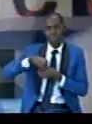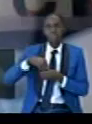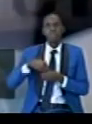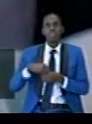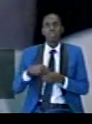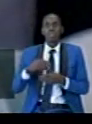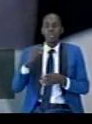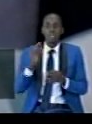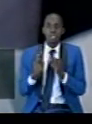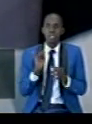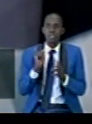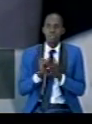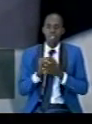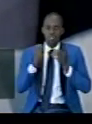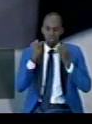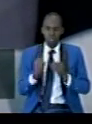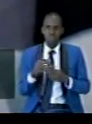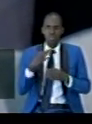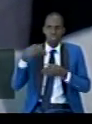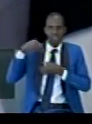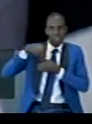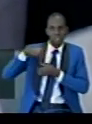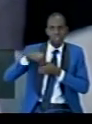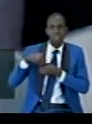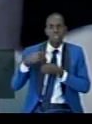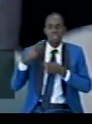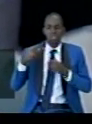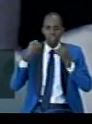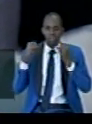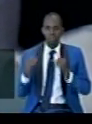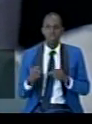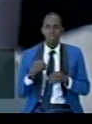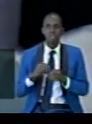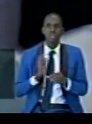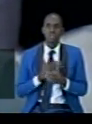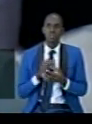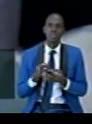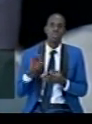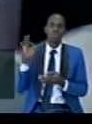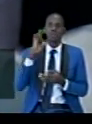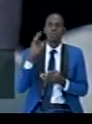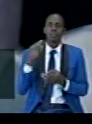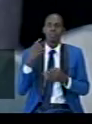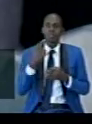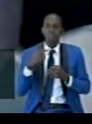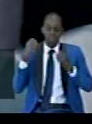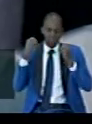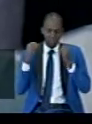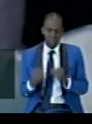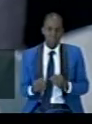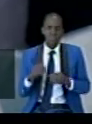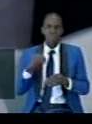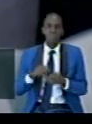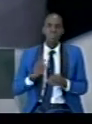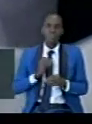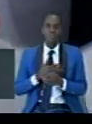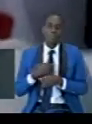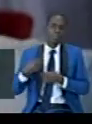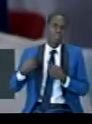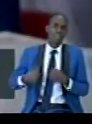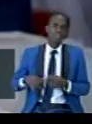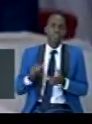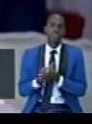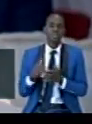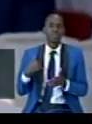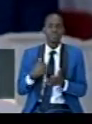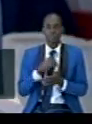inner man, the strength in our spirit, the strength in our heart that we need. And once